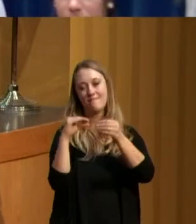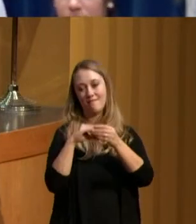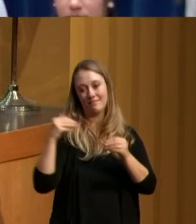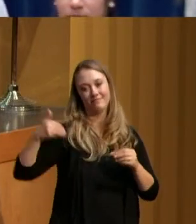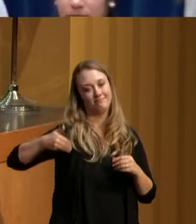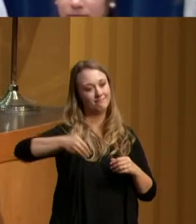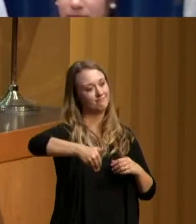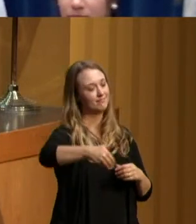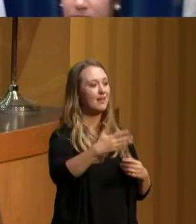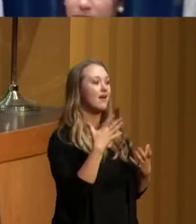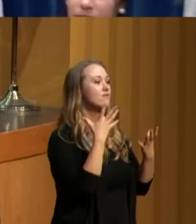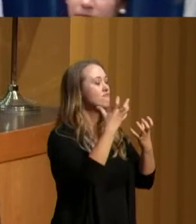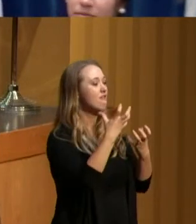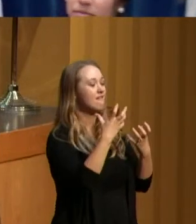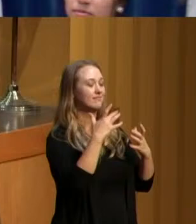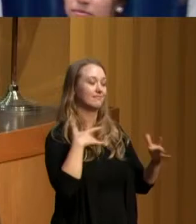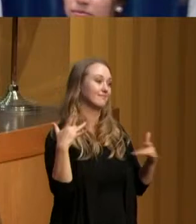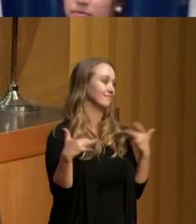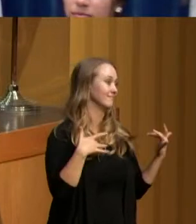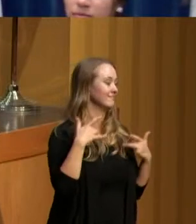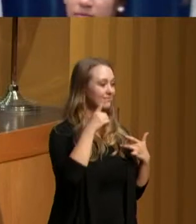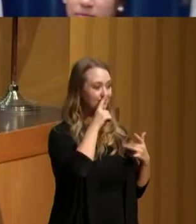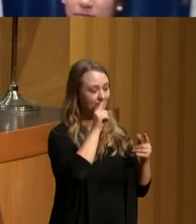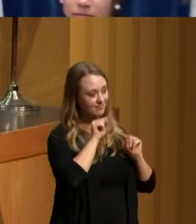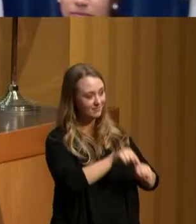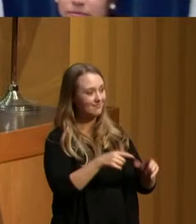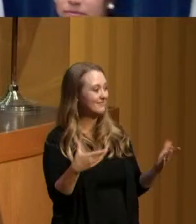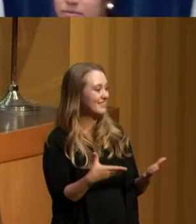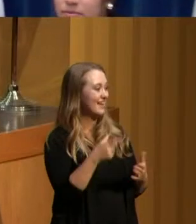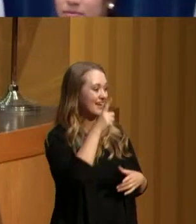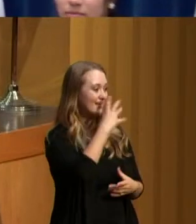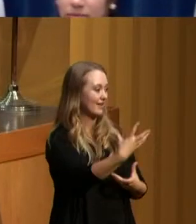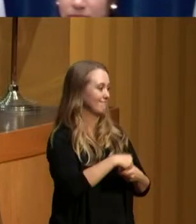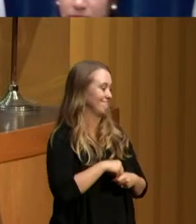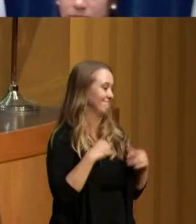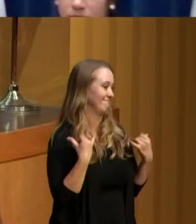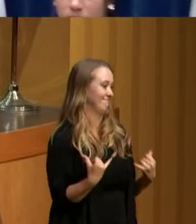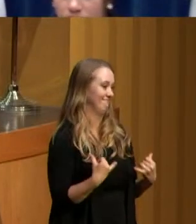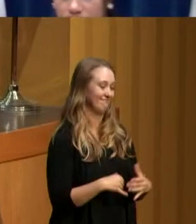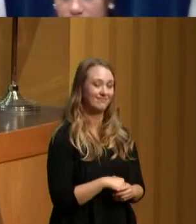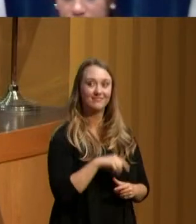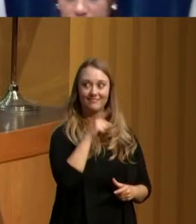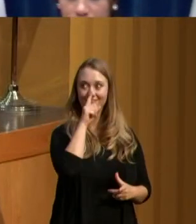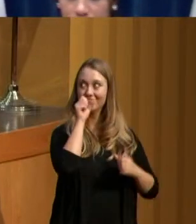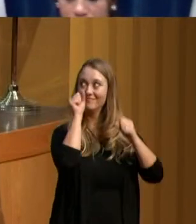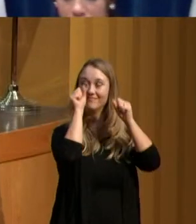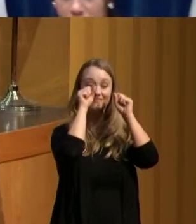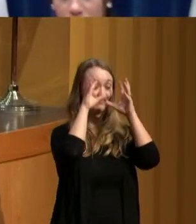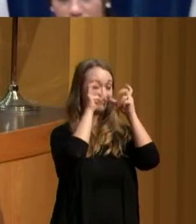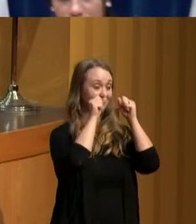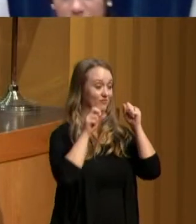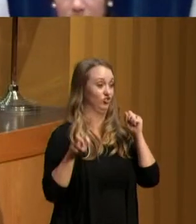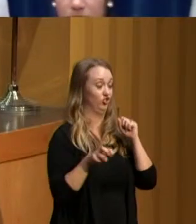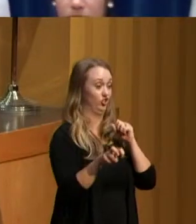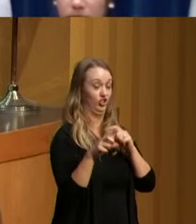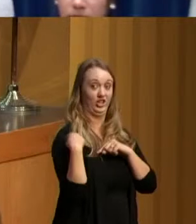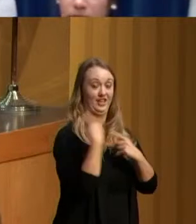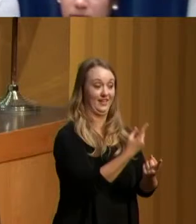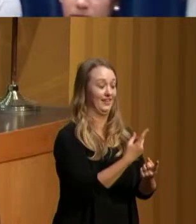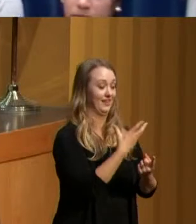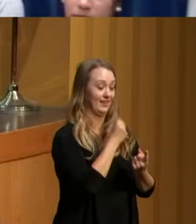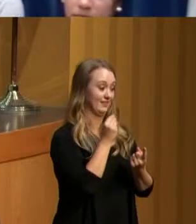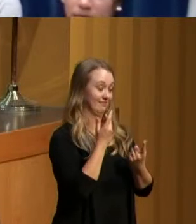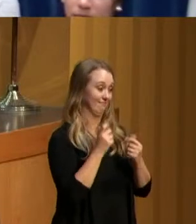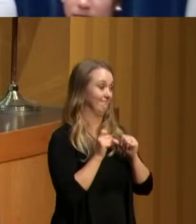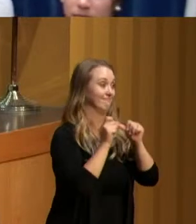it's just exciting to be here and be part of this. What an amazing journey it has been, and it continues to be.